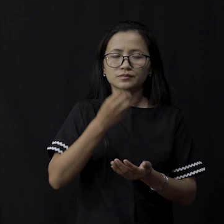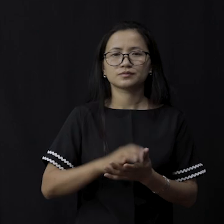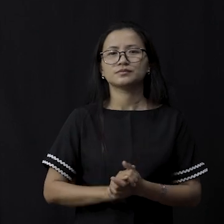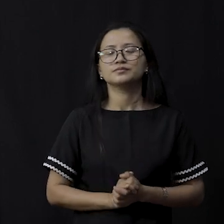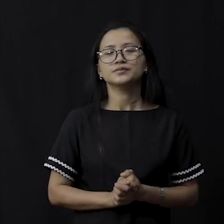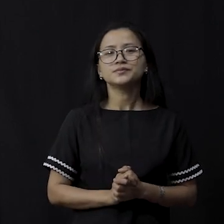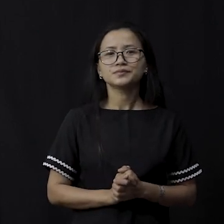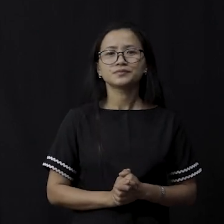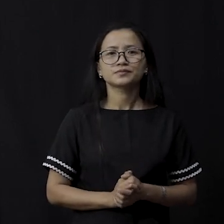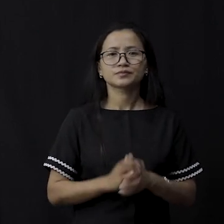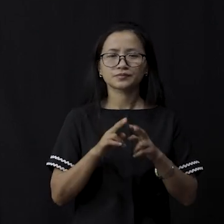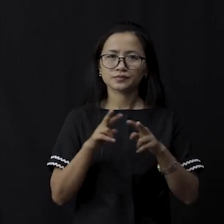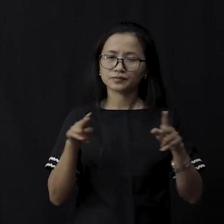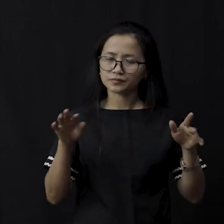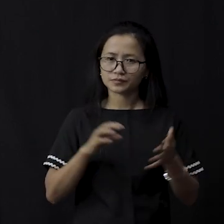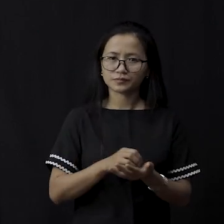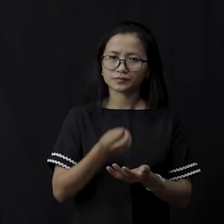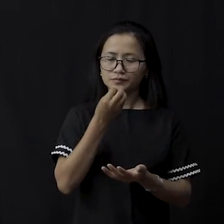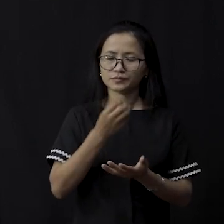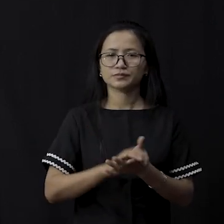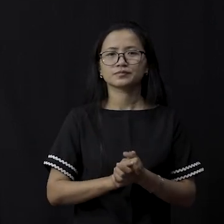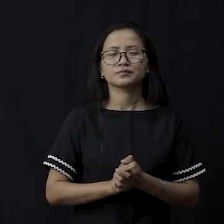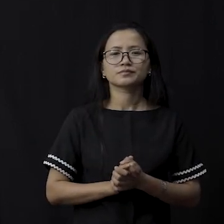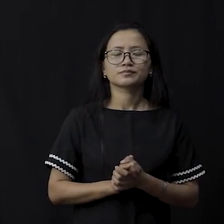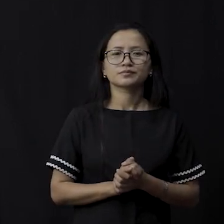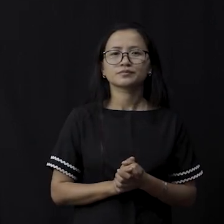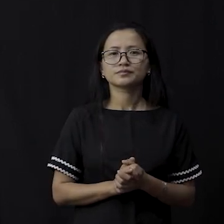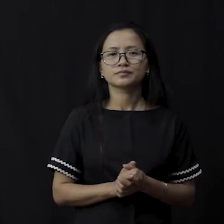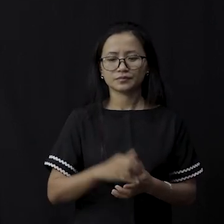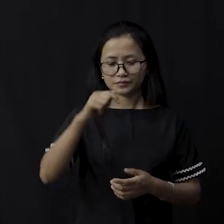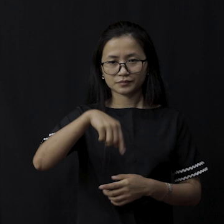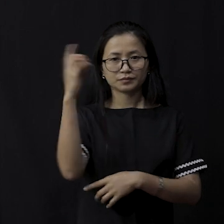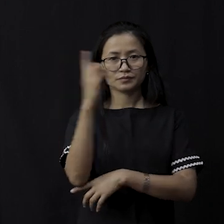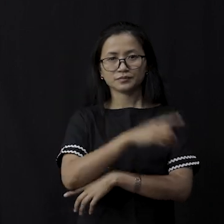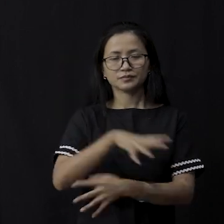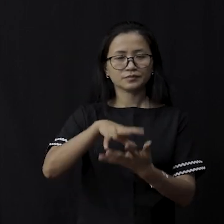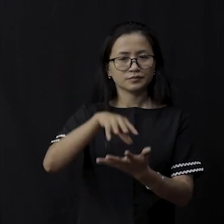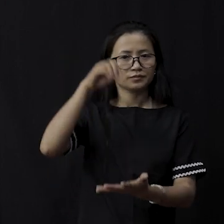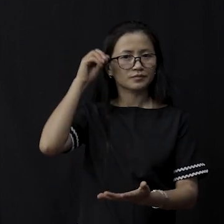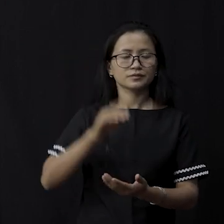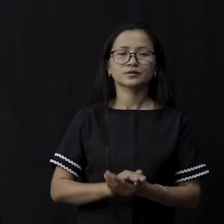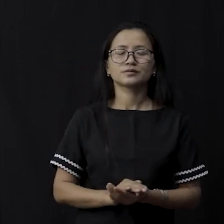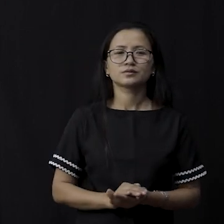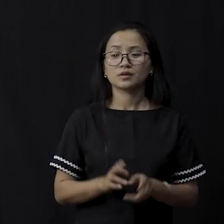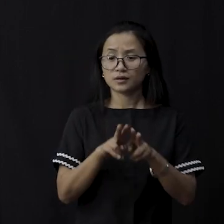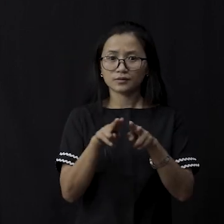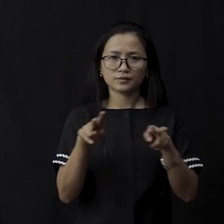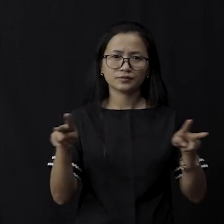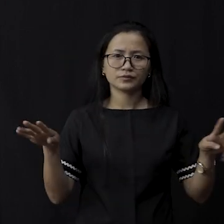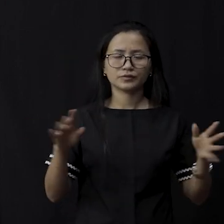Okay, the different substances found in food. So today we will learn about the